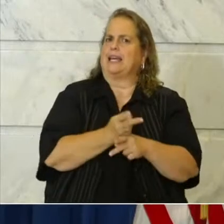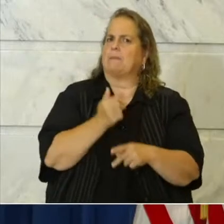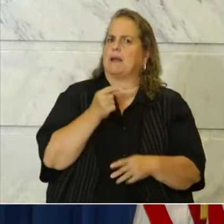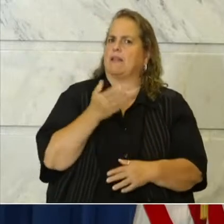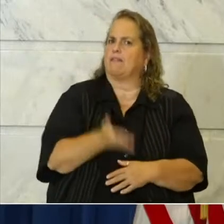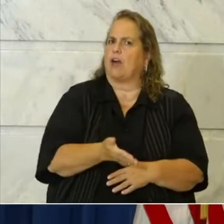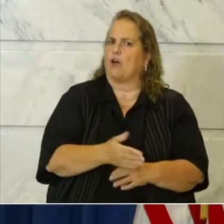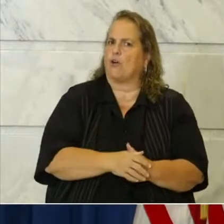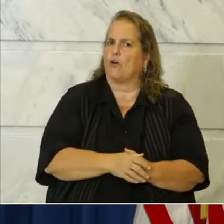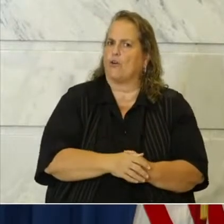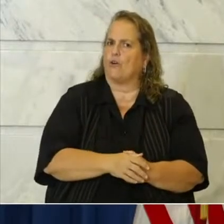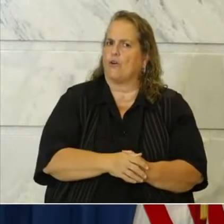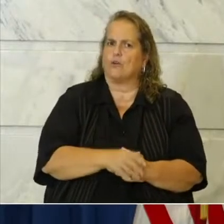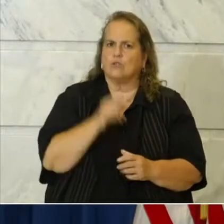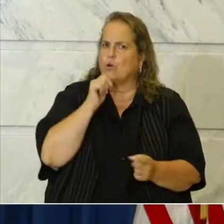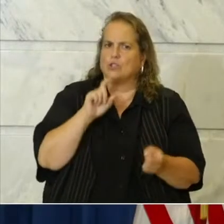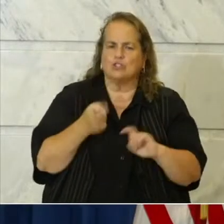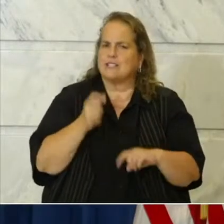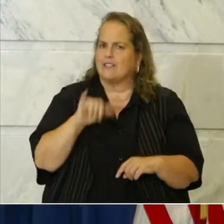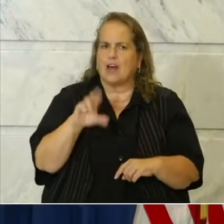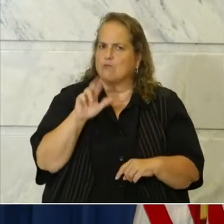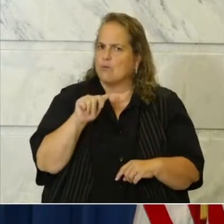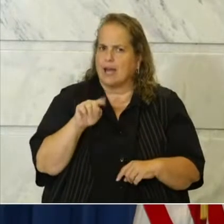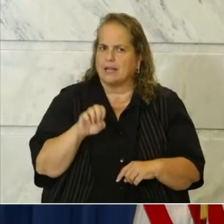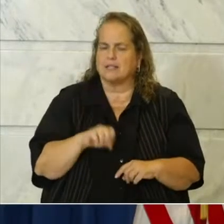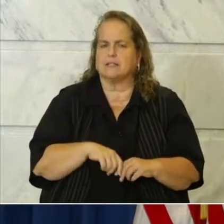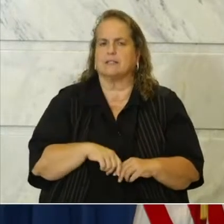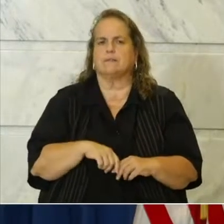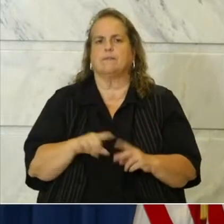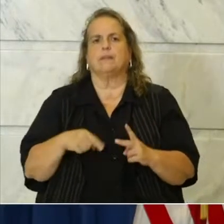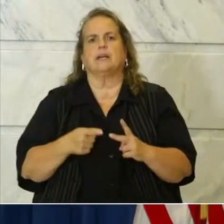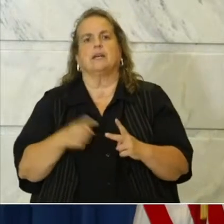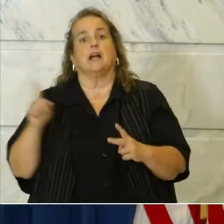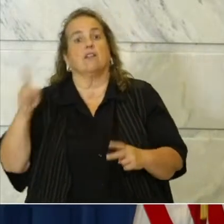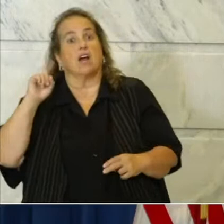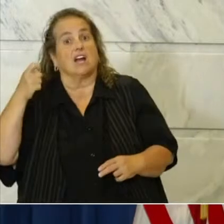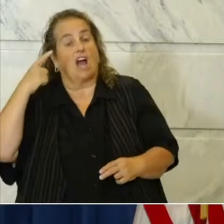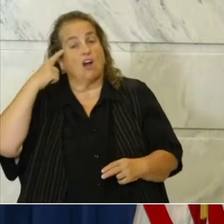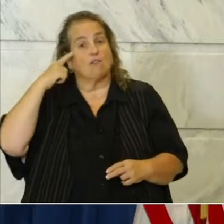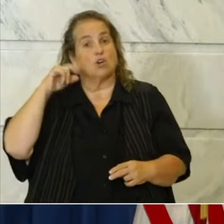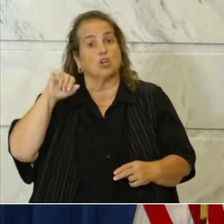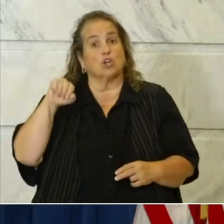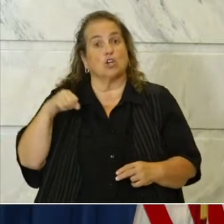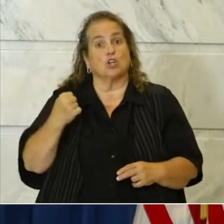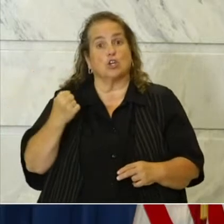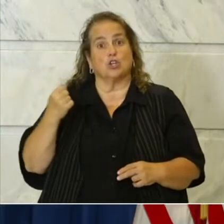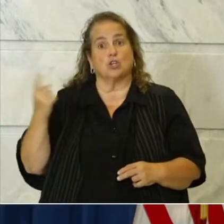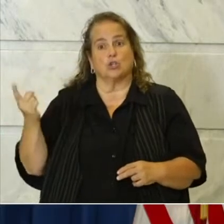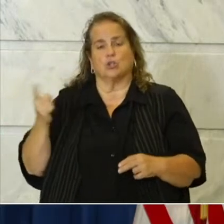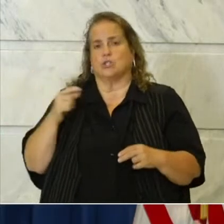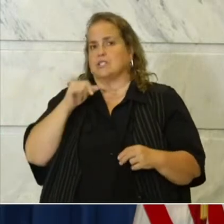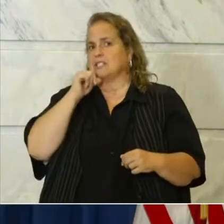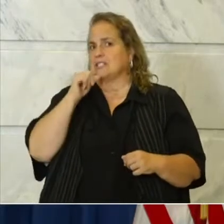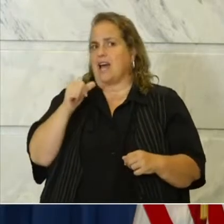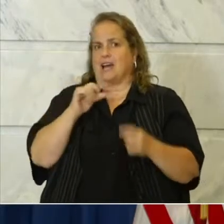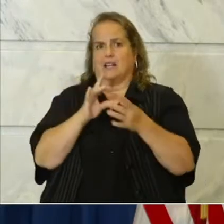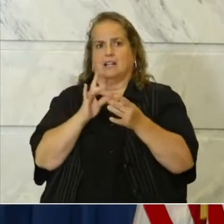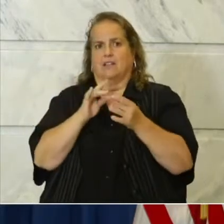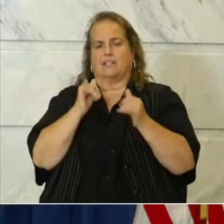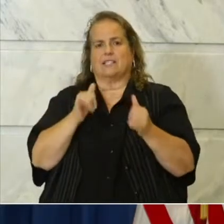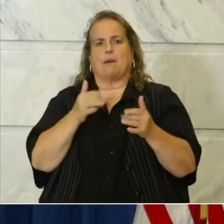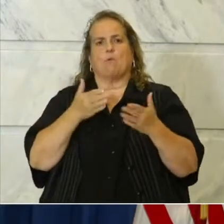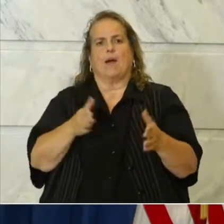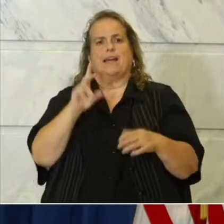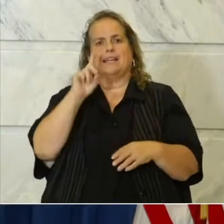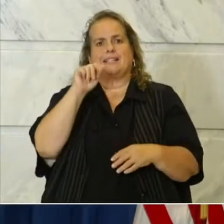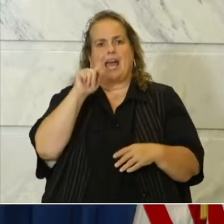then I think this was Pro Tem Meade. The governor is not presenting data in the same way that other states do. I think we're all presenting data